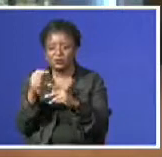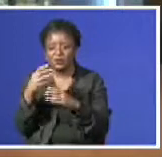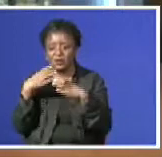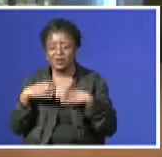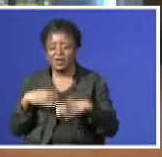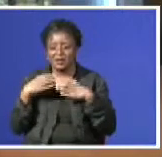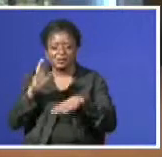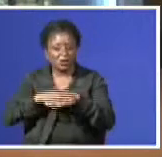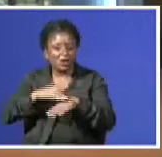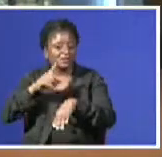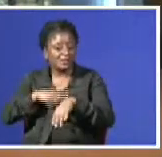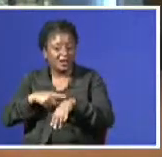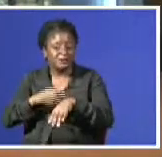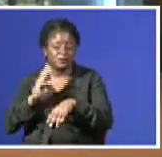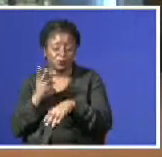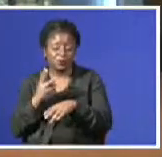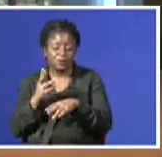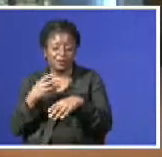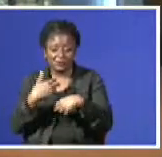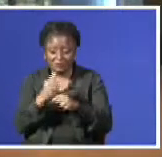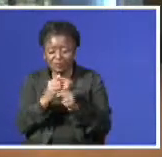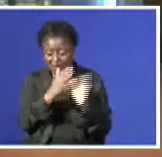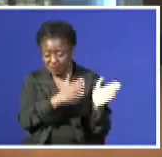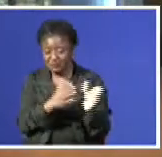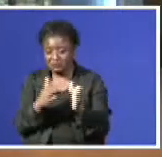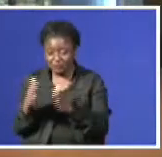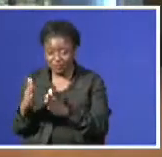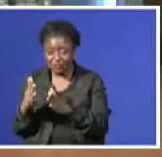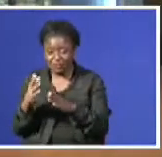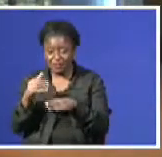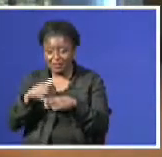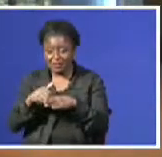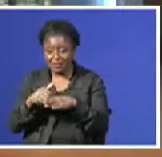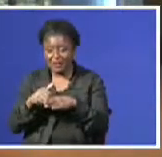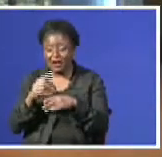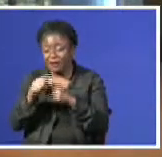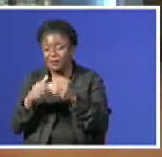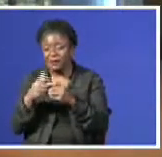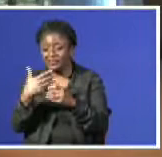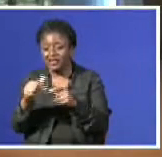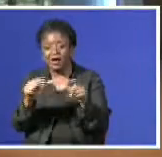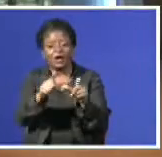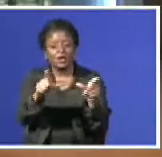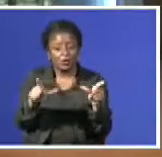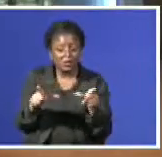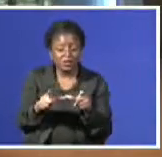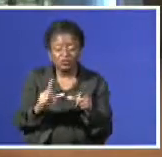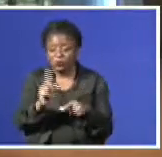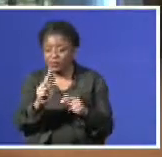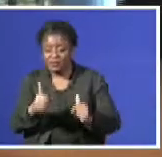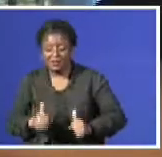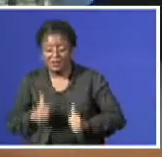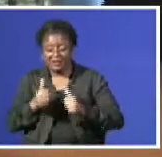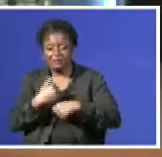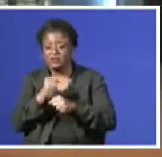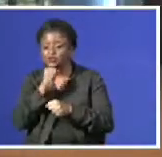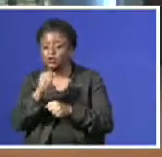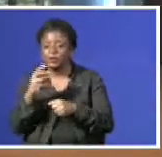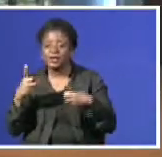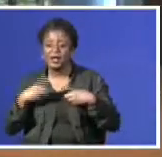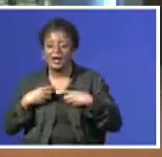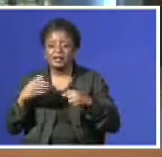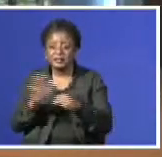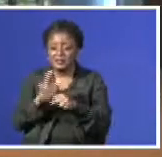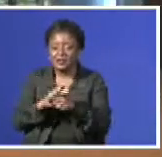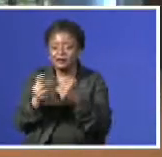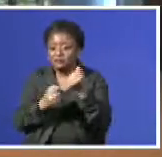to kind of strategize in terms of their locations. We wanted to ensure that we had sufficient drivers or adequate drivers to